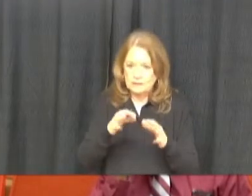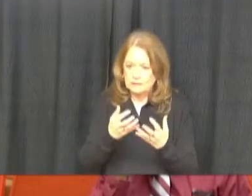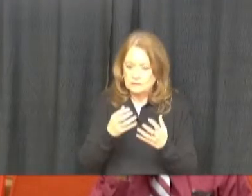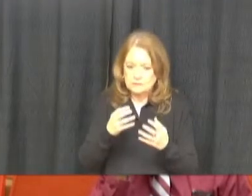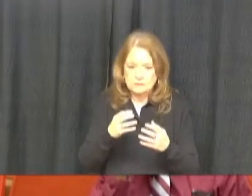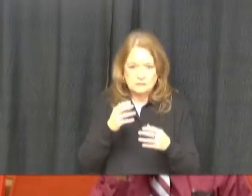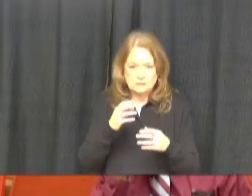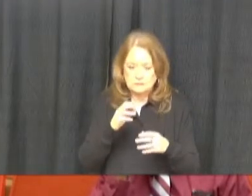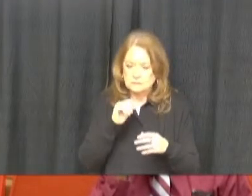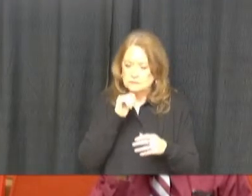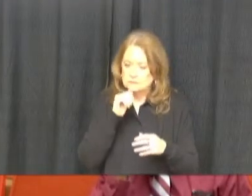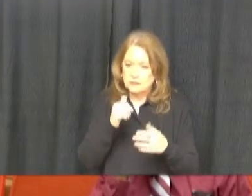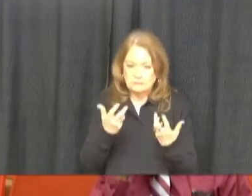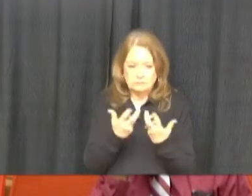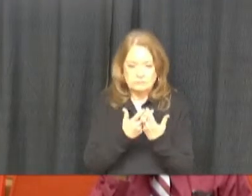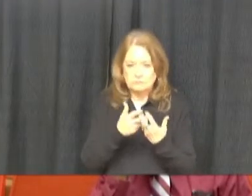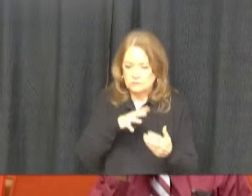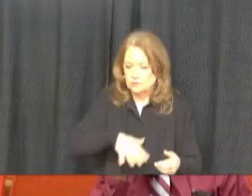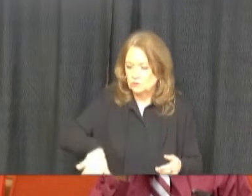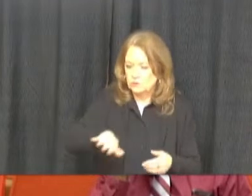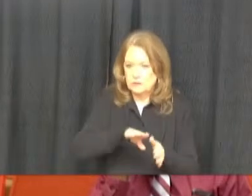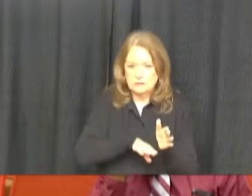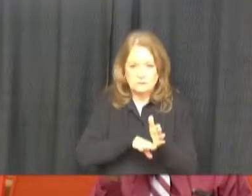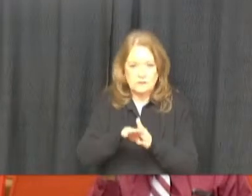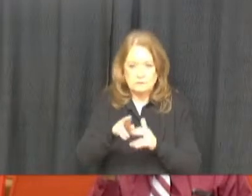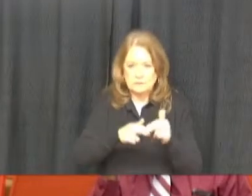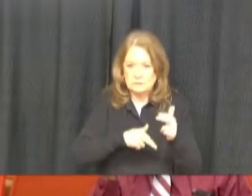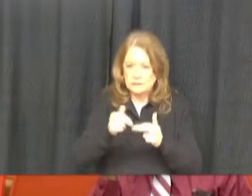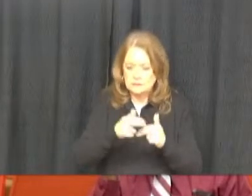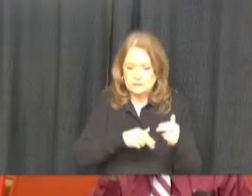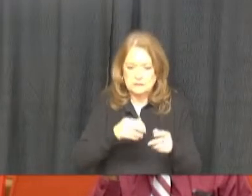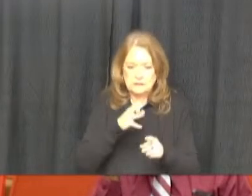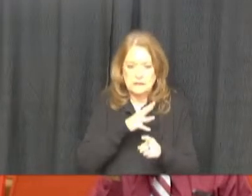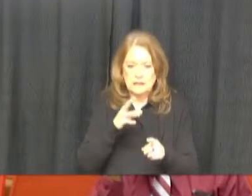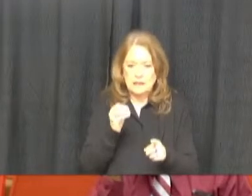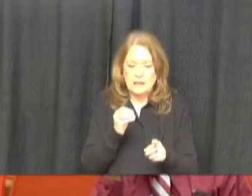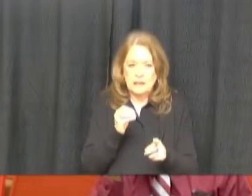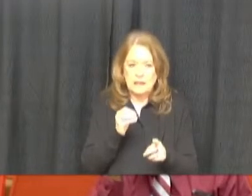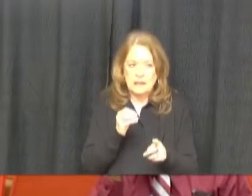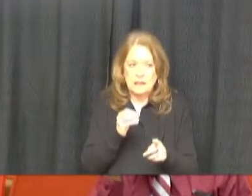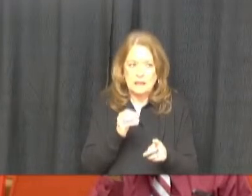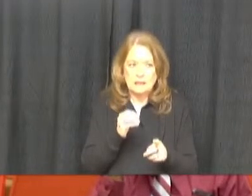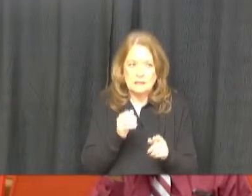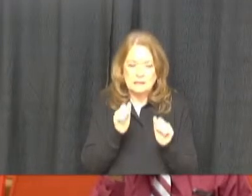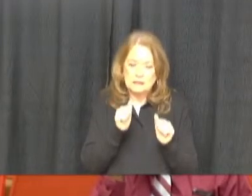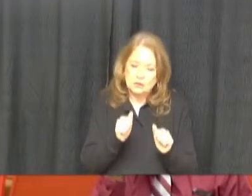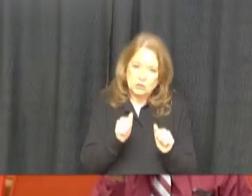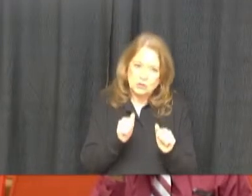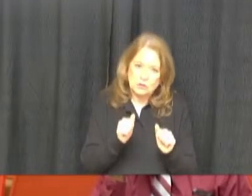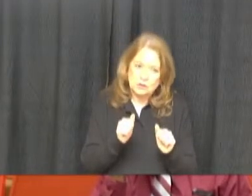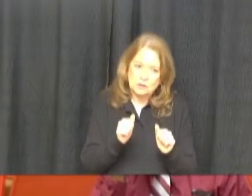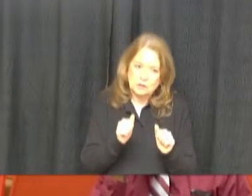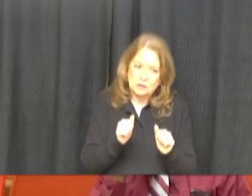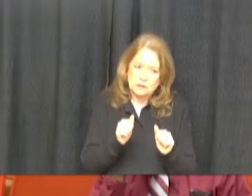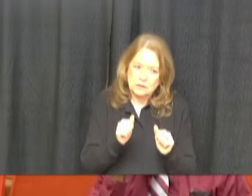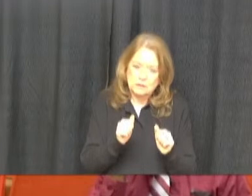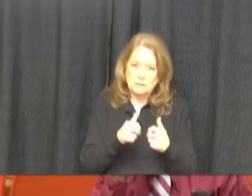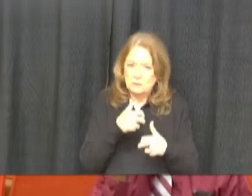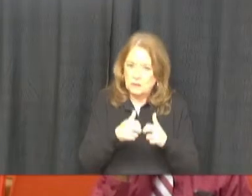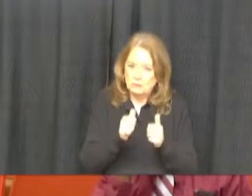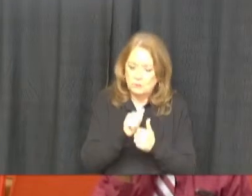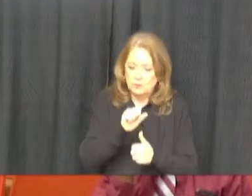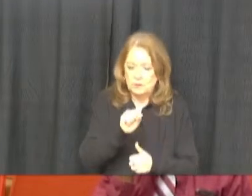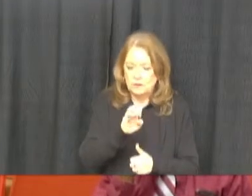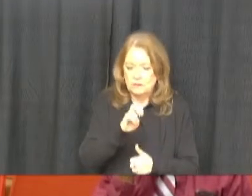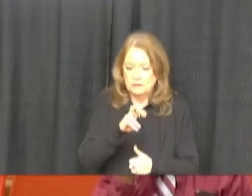be out of character with the surrounding development pattern, and adequate infrastructure serves the site or could serve the site with the sewer extension.